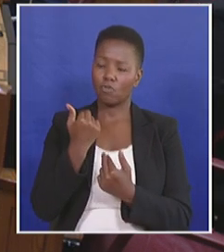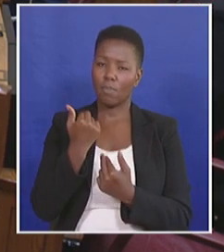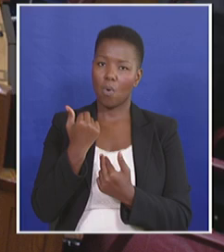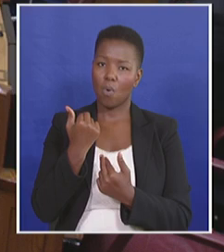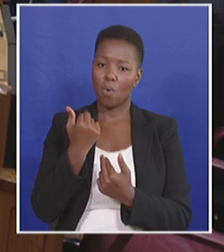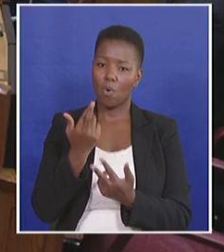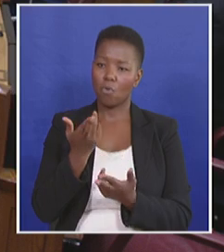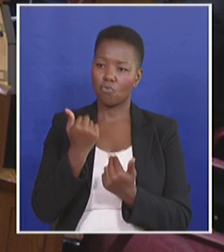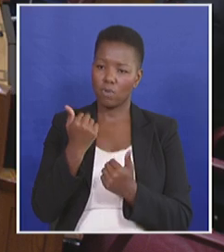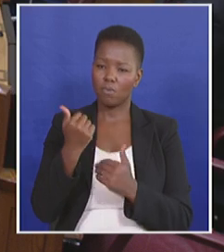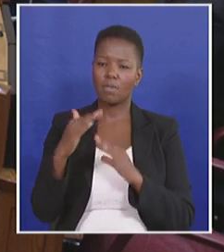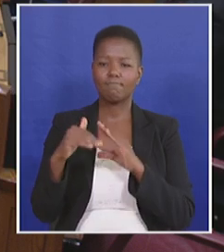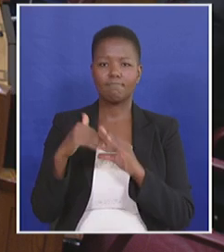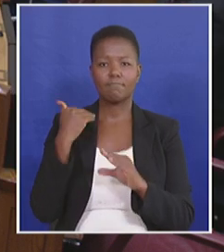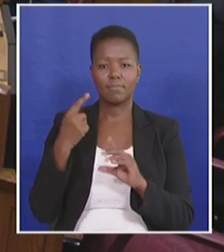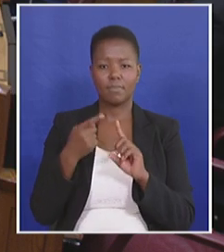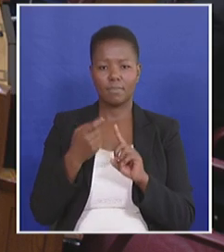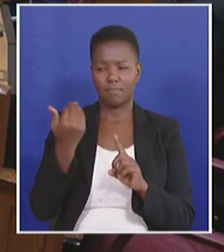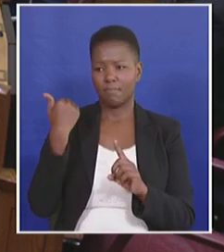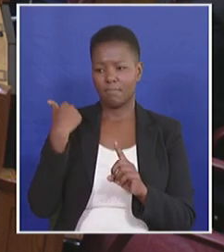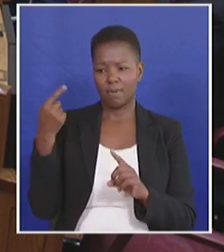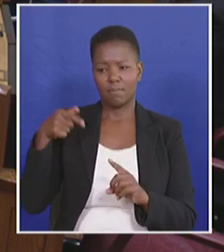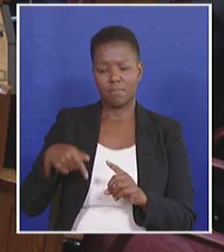submitted to us as the portfolio during the